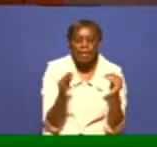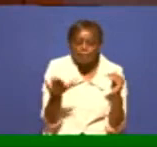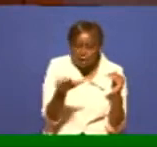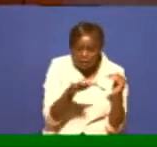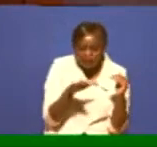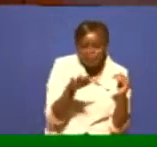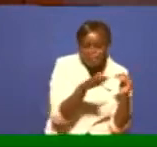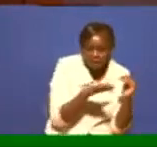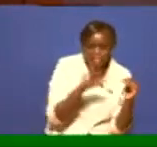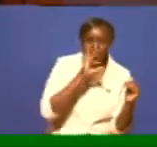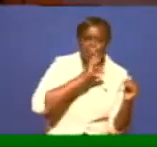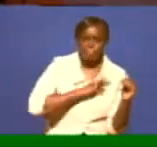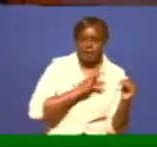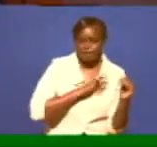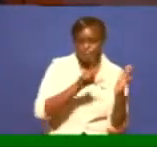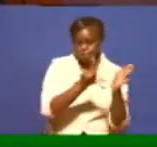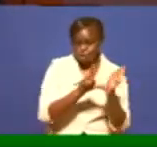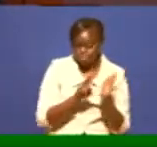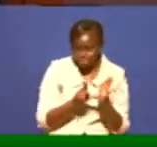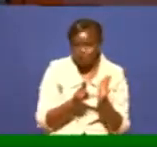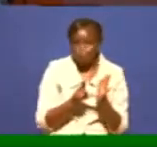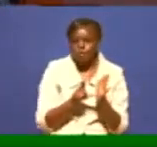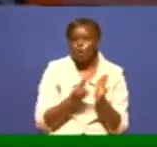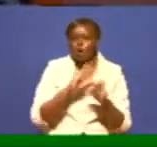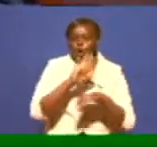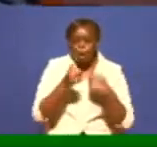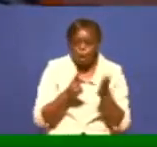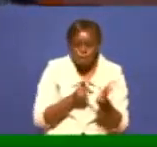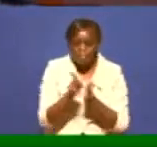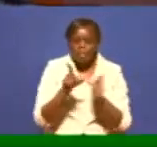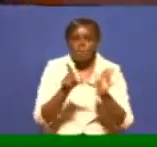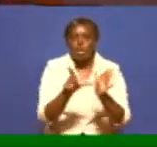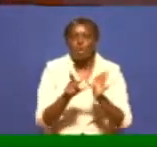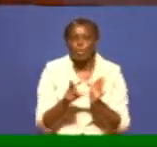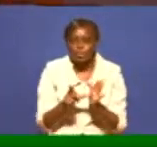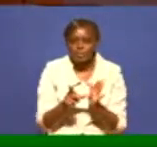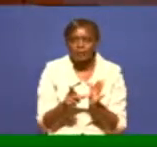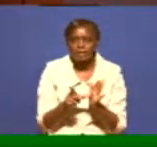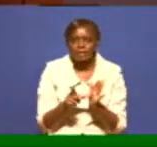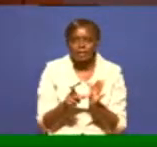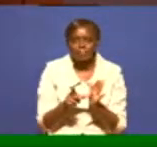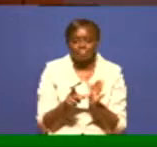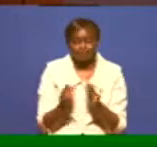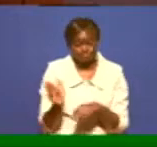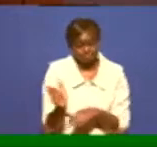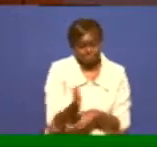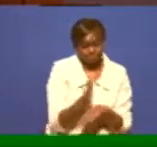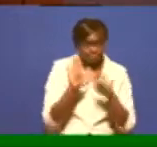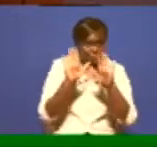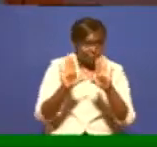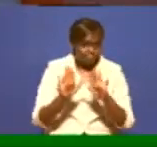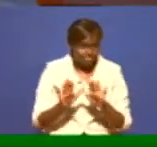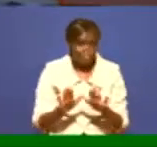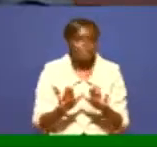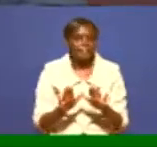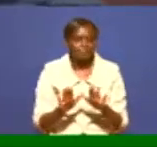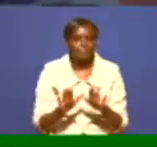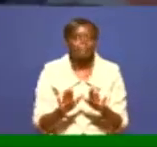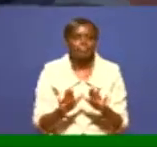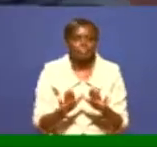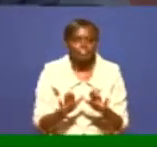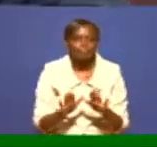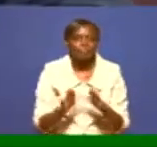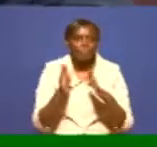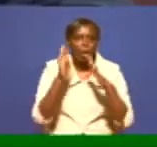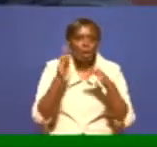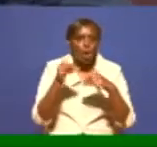is benefiting from these loans, because we will all pay the loans. The other important issue, Honorable Speaker, which this authority, I hope we'll be